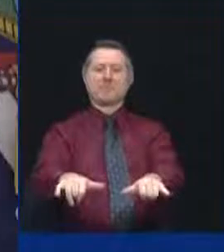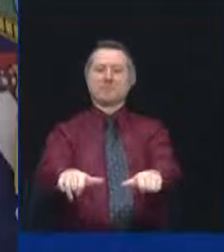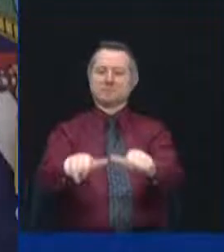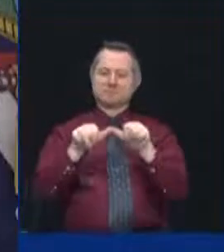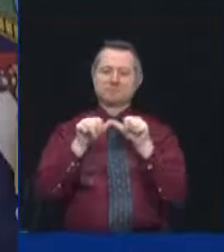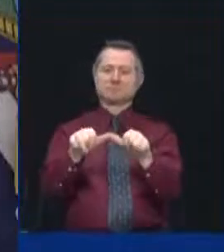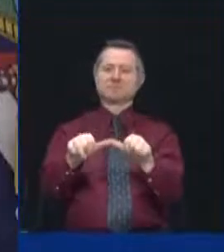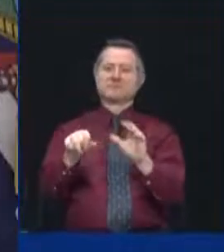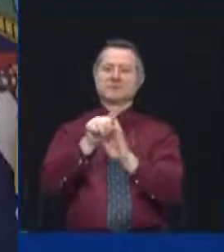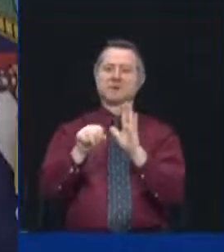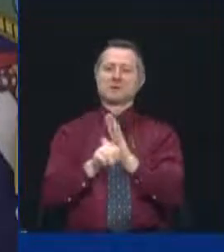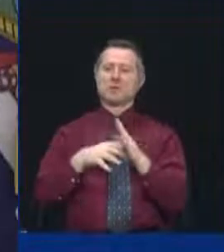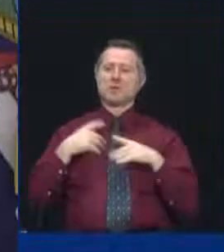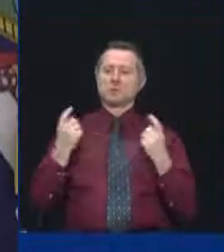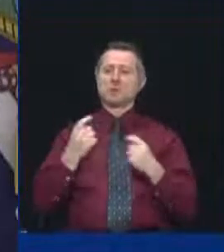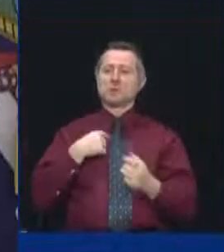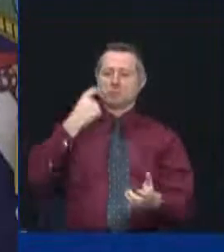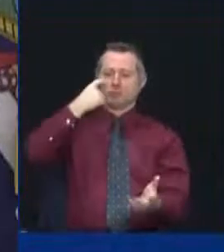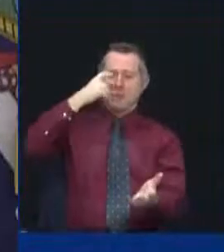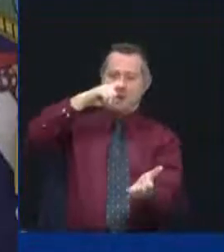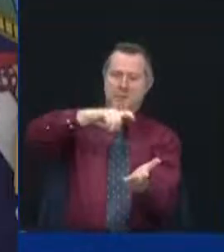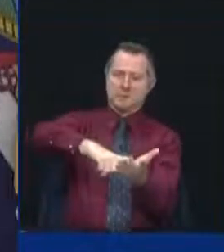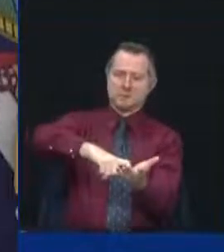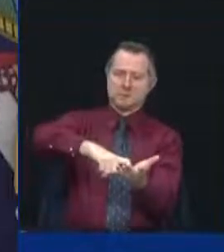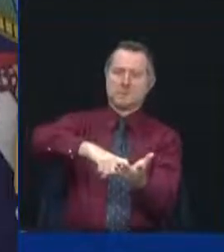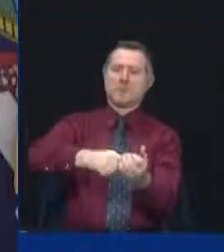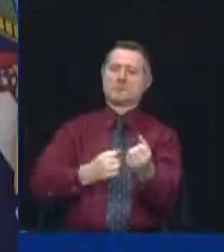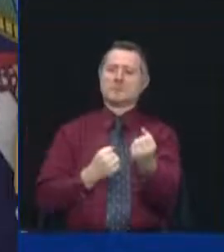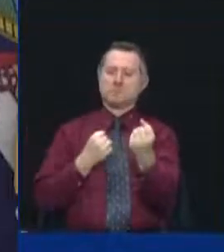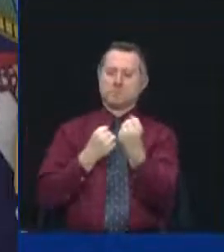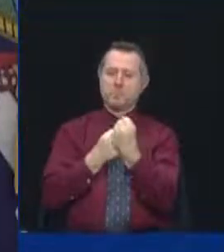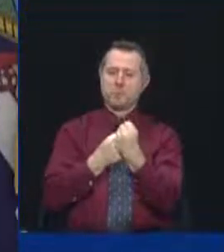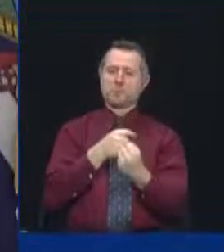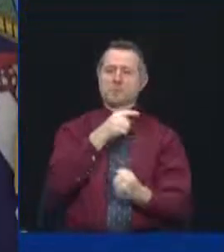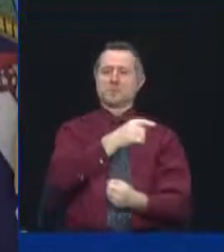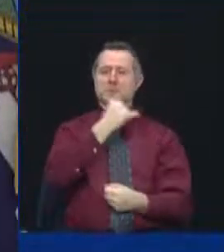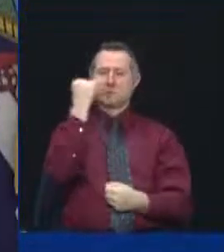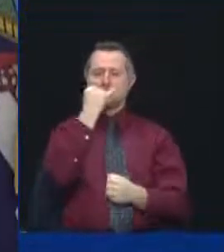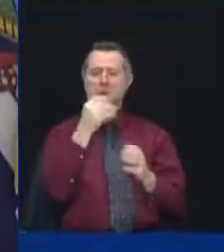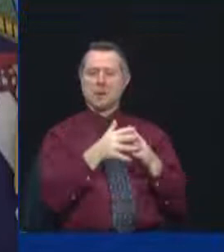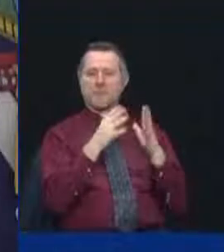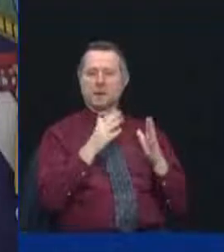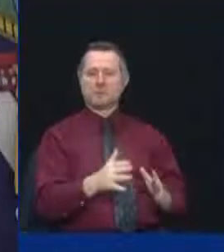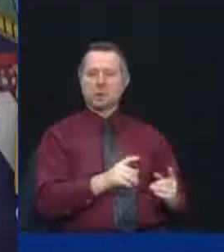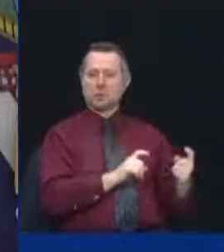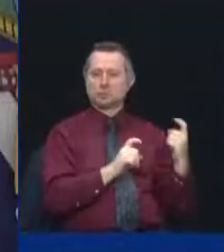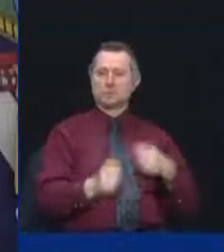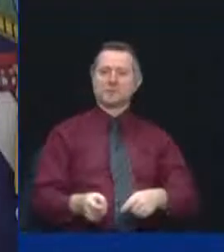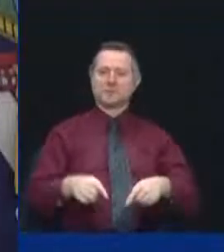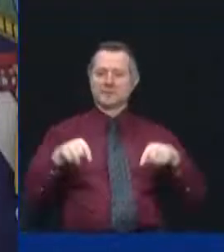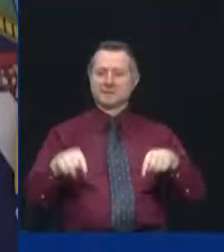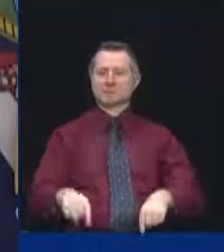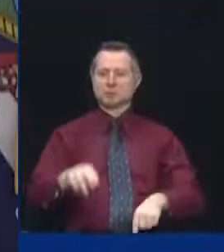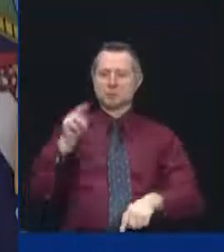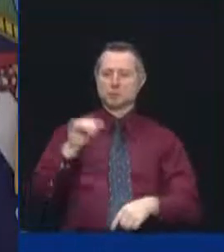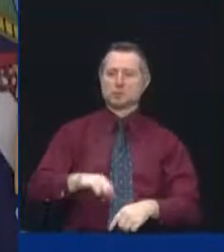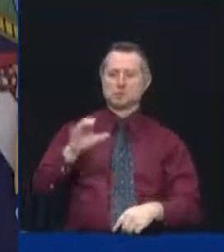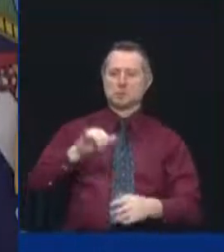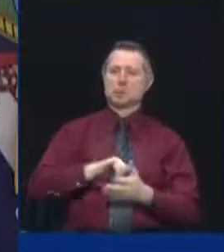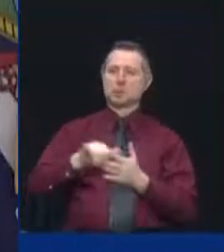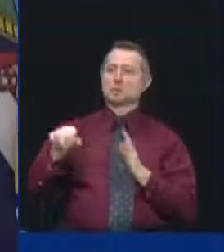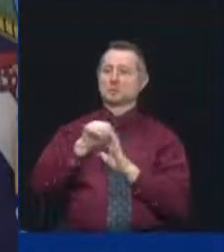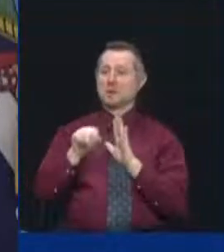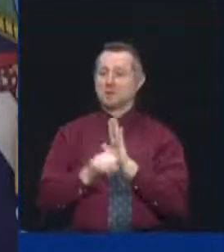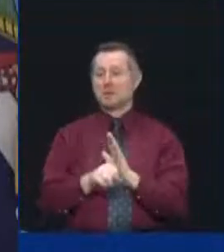I recognize and support the Italian-American contribution to this city and state, which